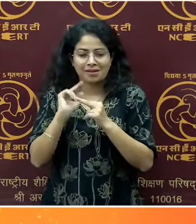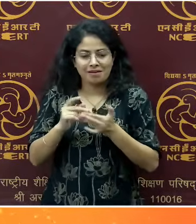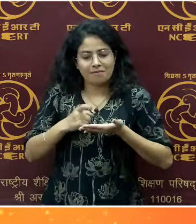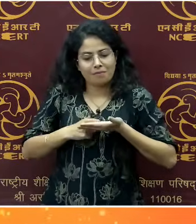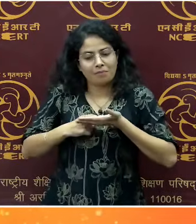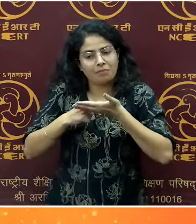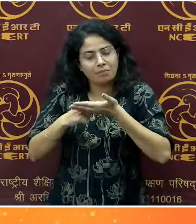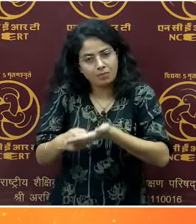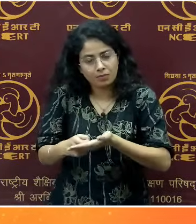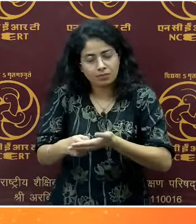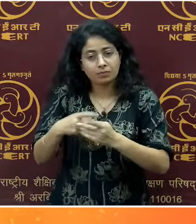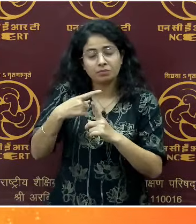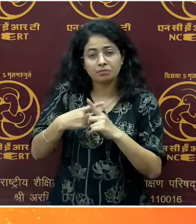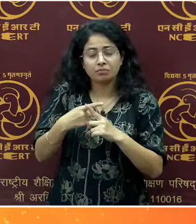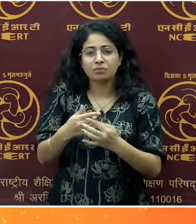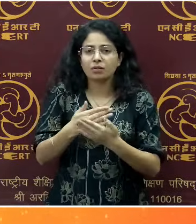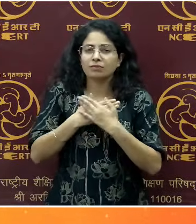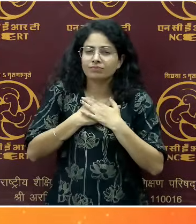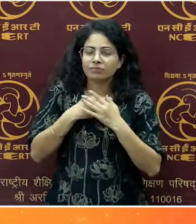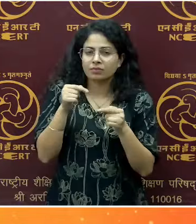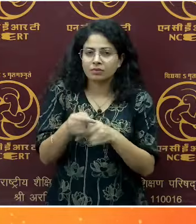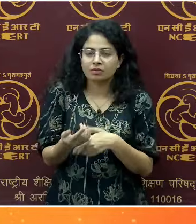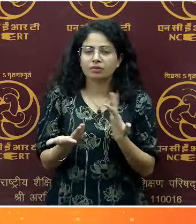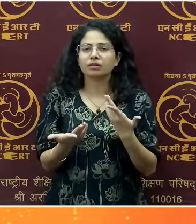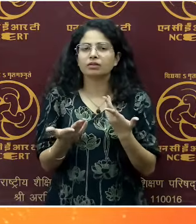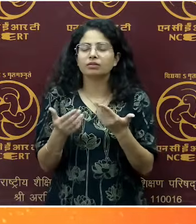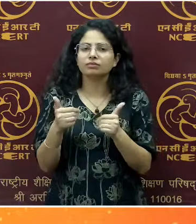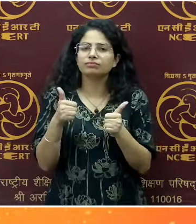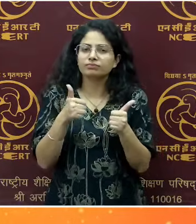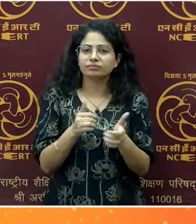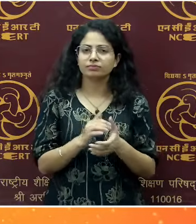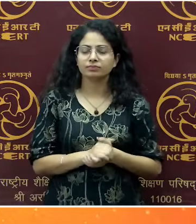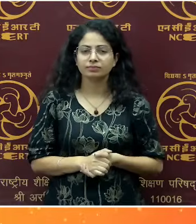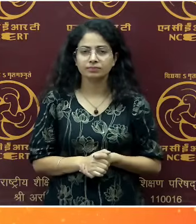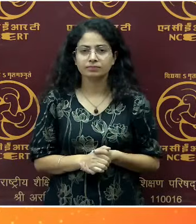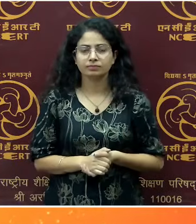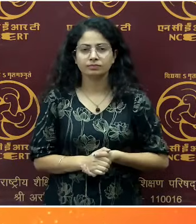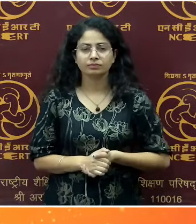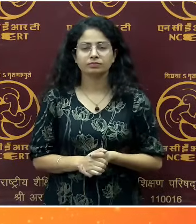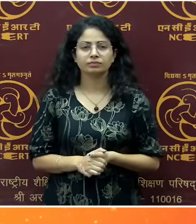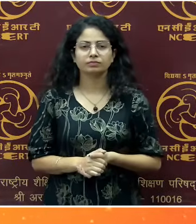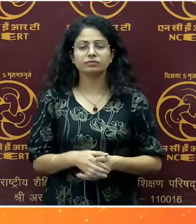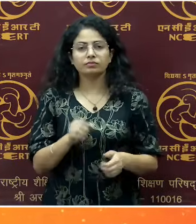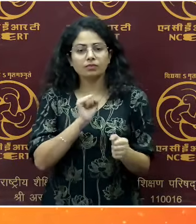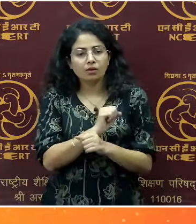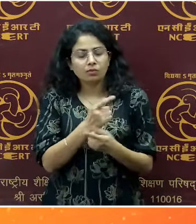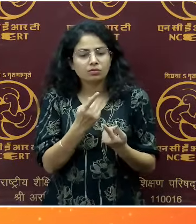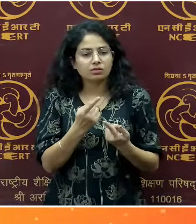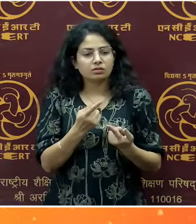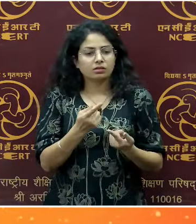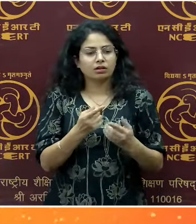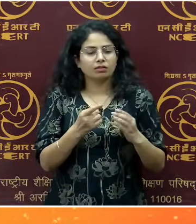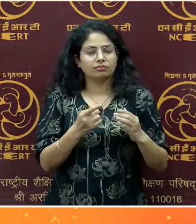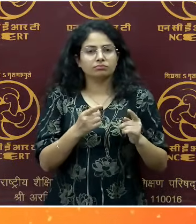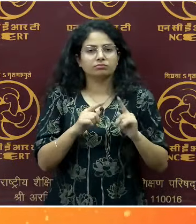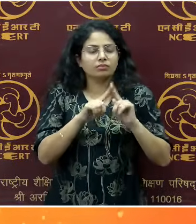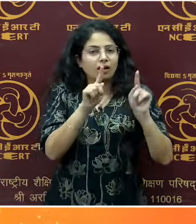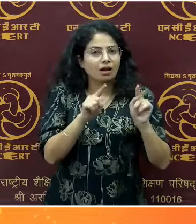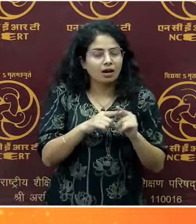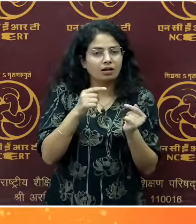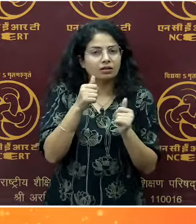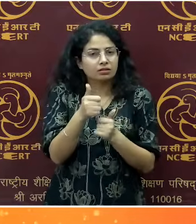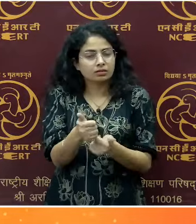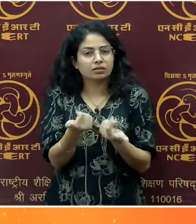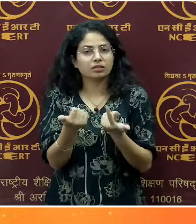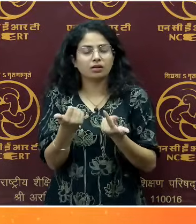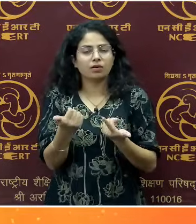nicely and with love, we really appreciate that person. Yes, we do appreciate the kindness and all these The good warmth.